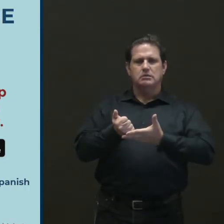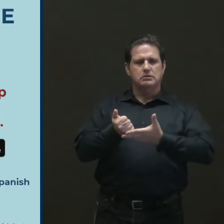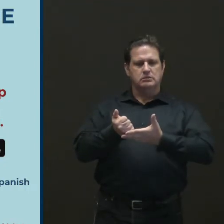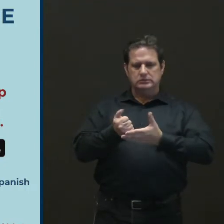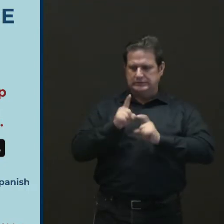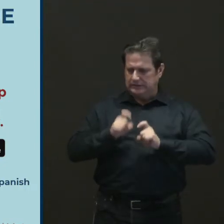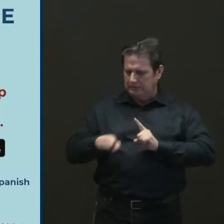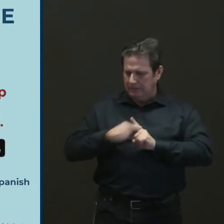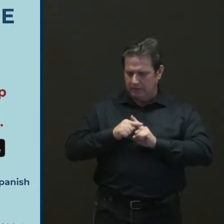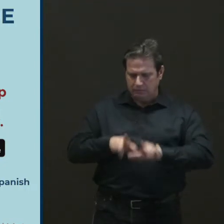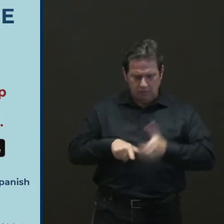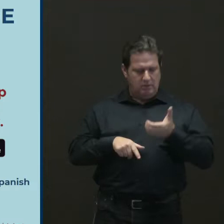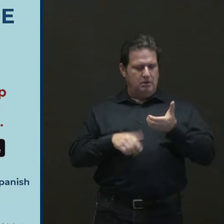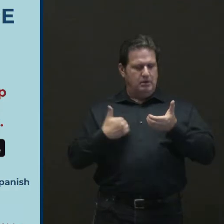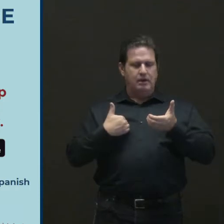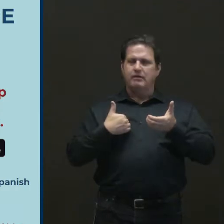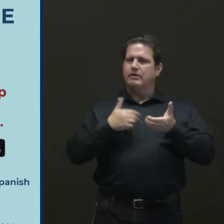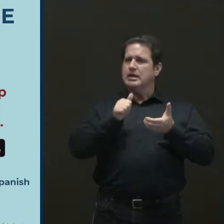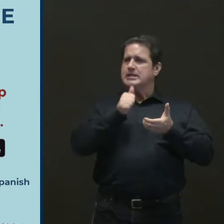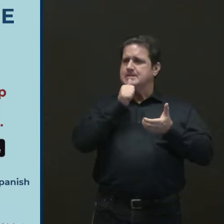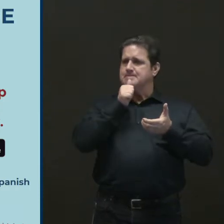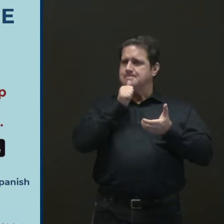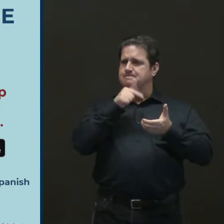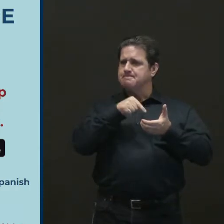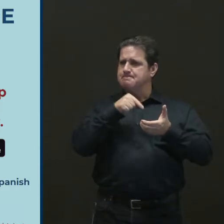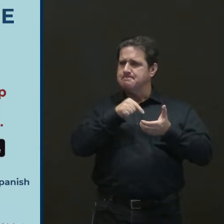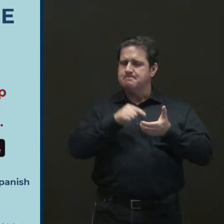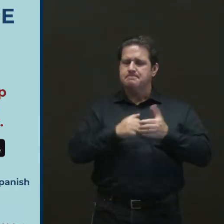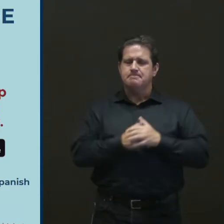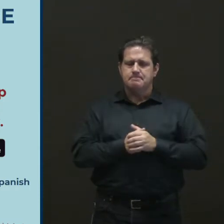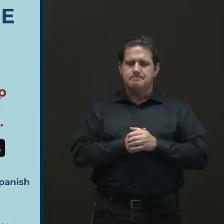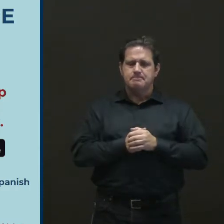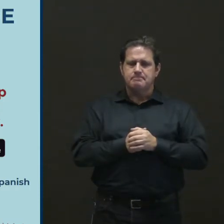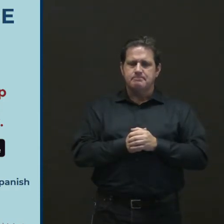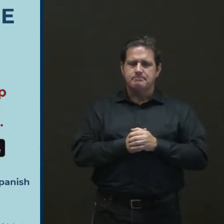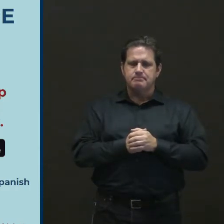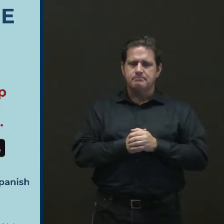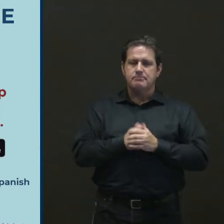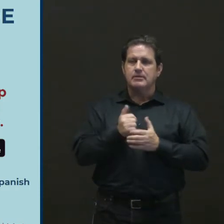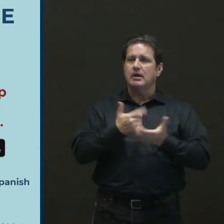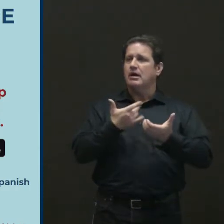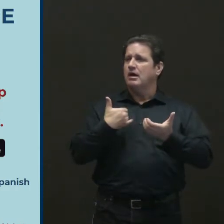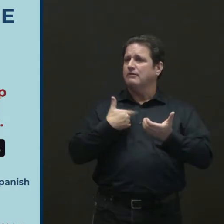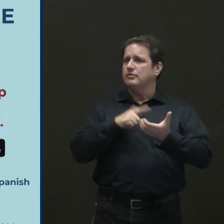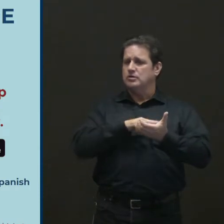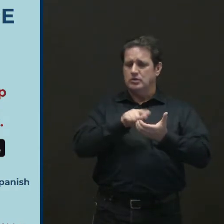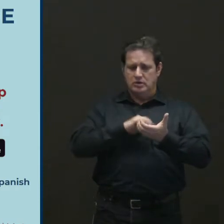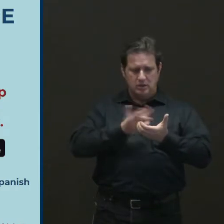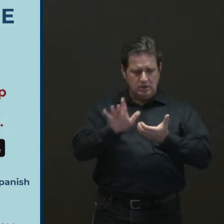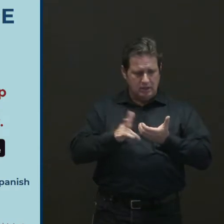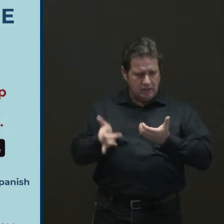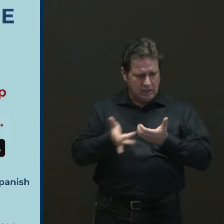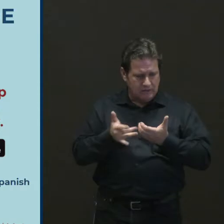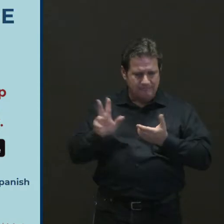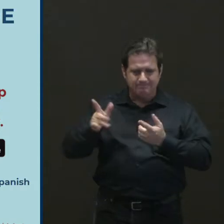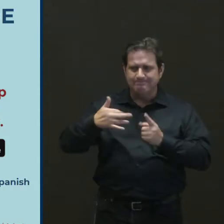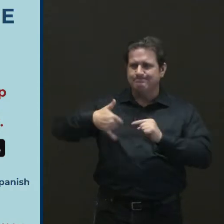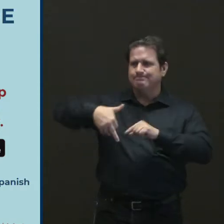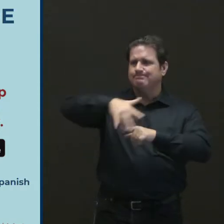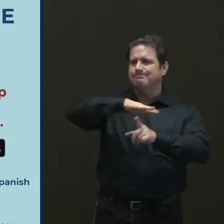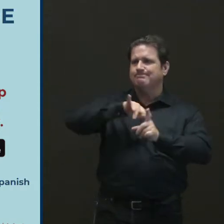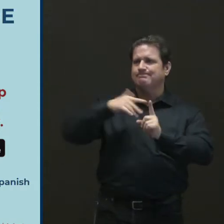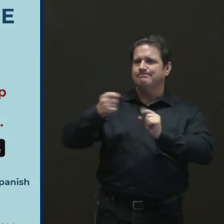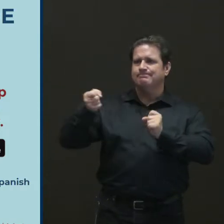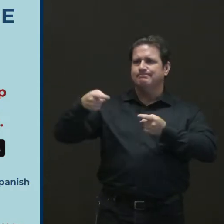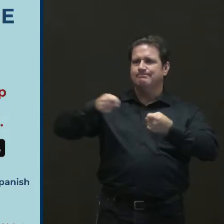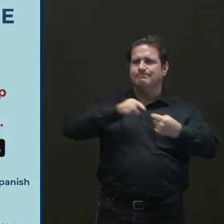tests positive, completely anonymous, that others that they may have come in contact with that they don't